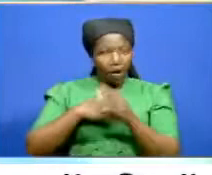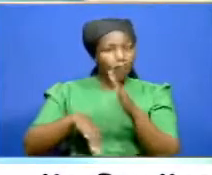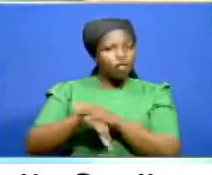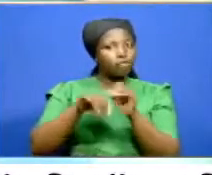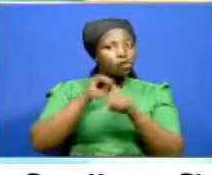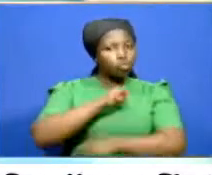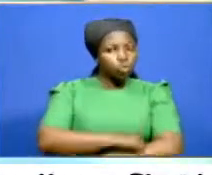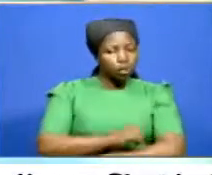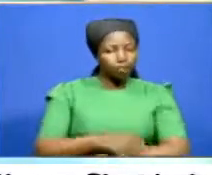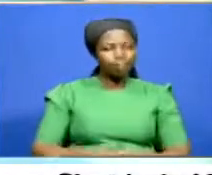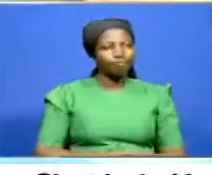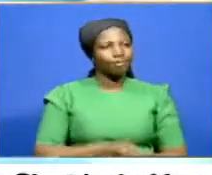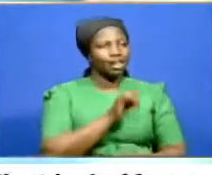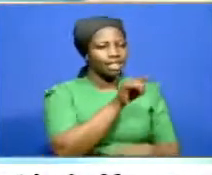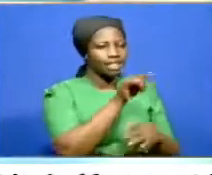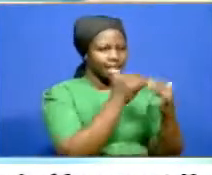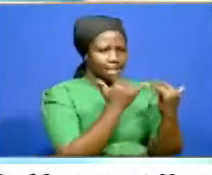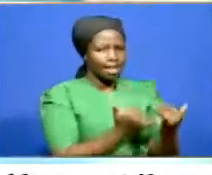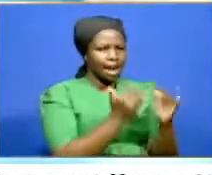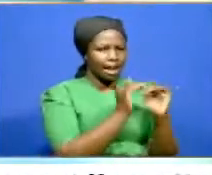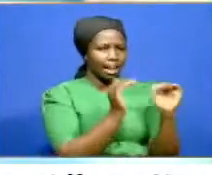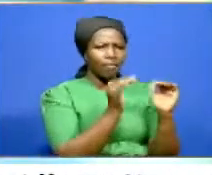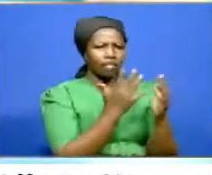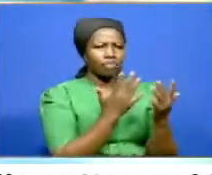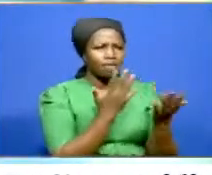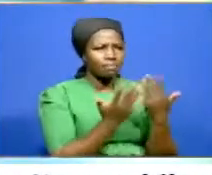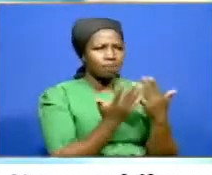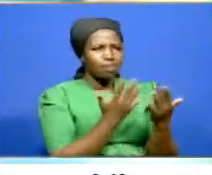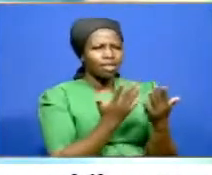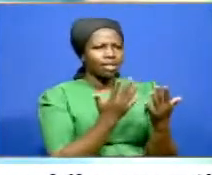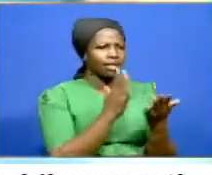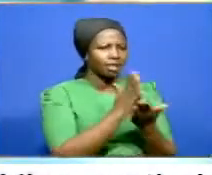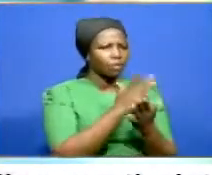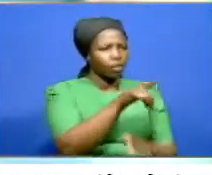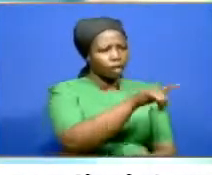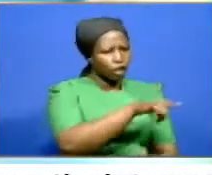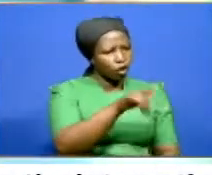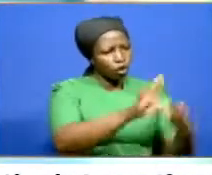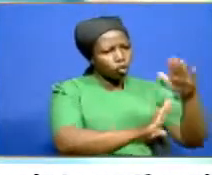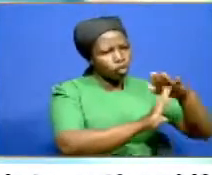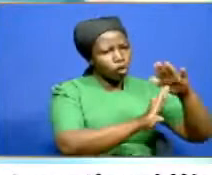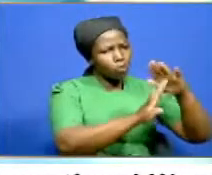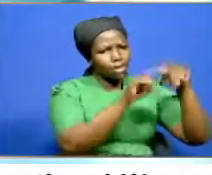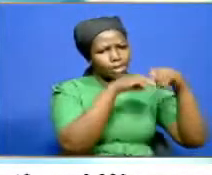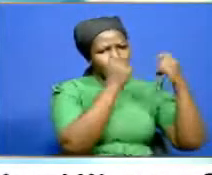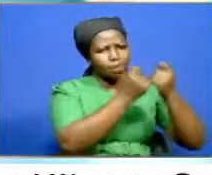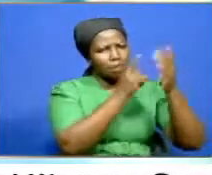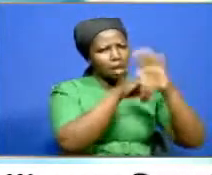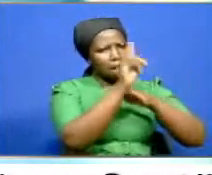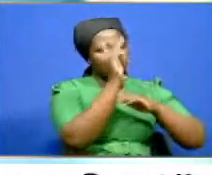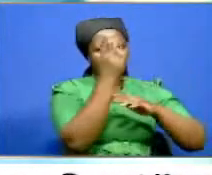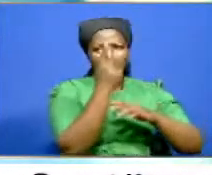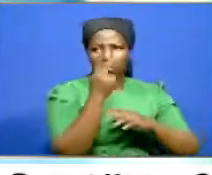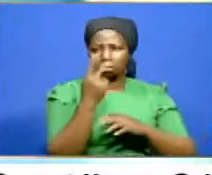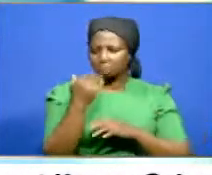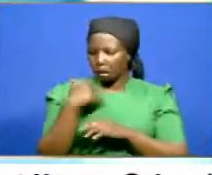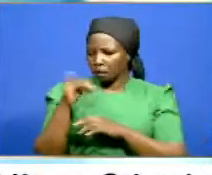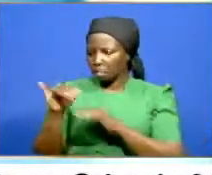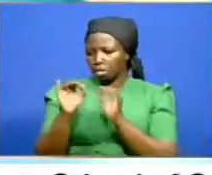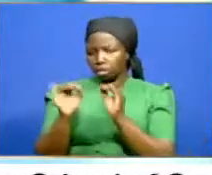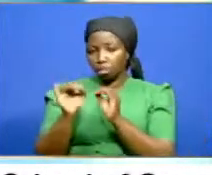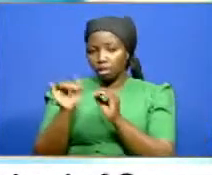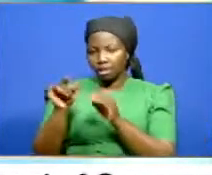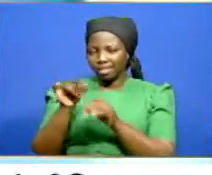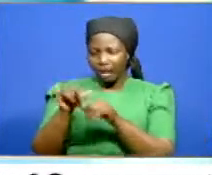in it's such a young stage, especially considering maybe even some of the local, you know, top teams in Kenya. Don't even have that. Yeah, exactly. So it's all about just